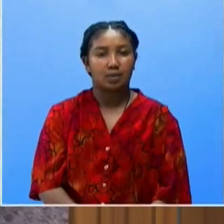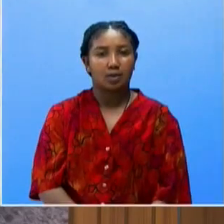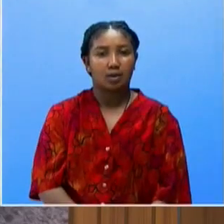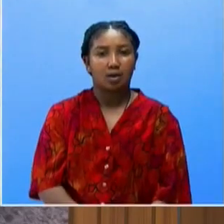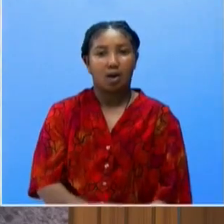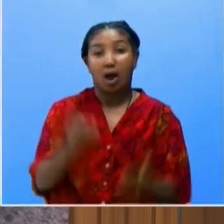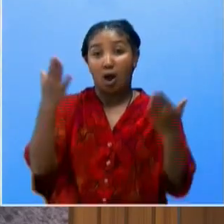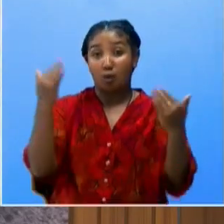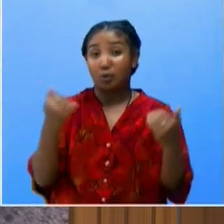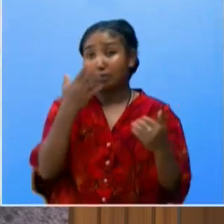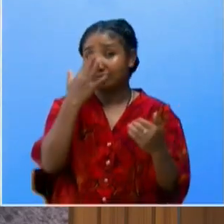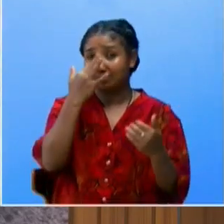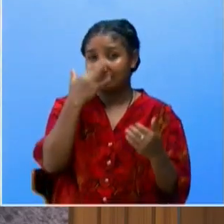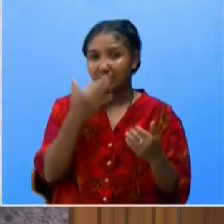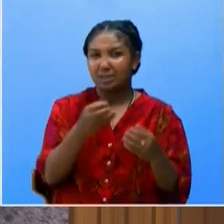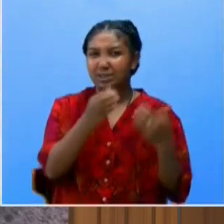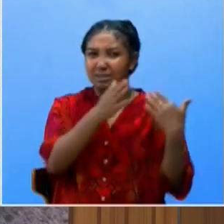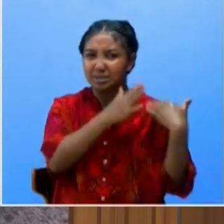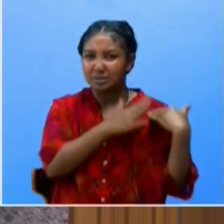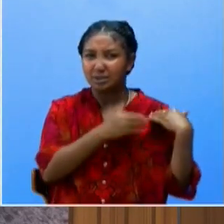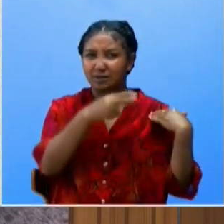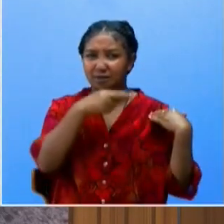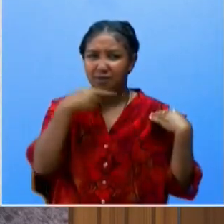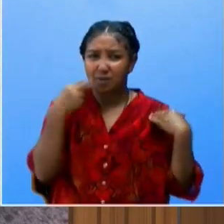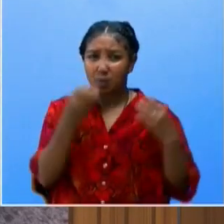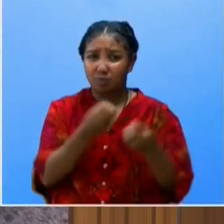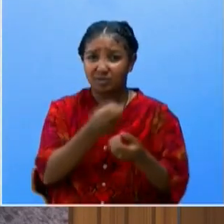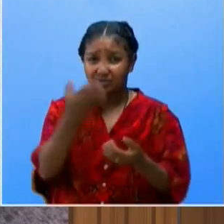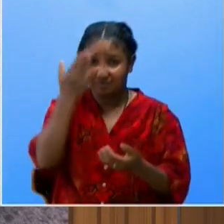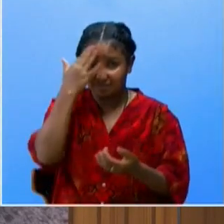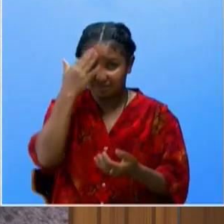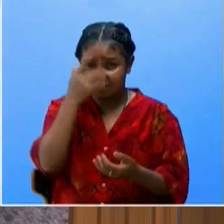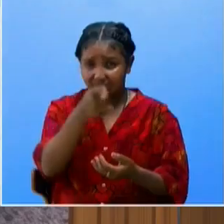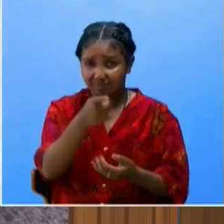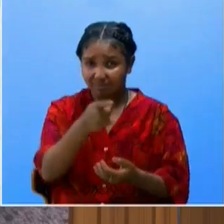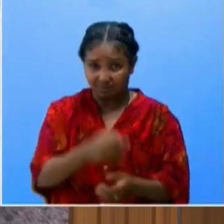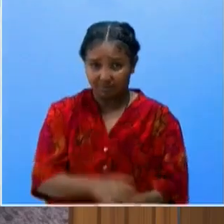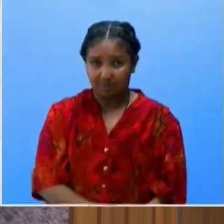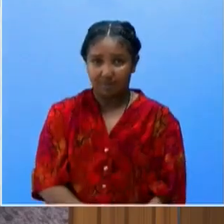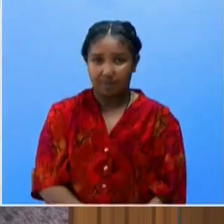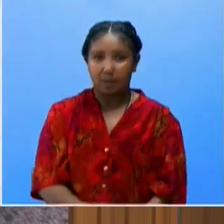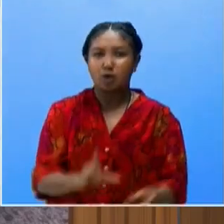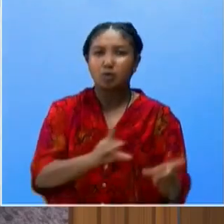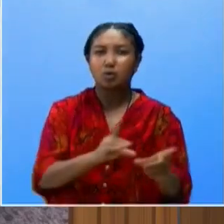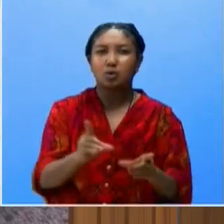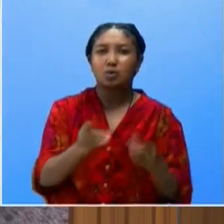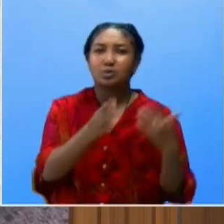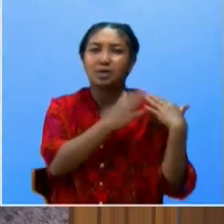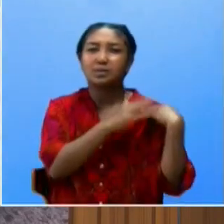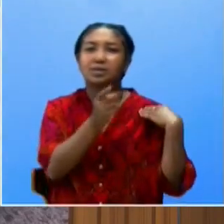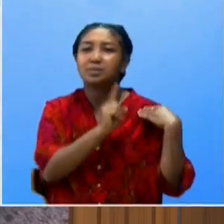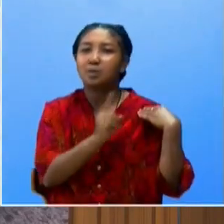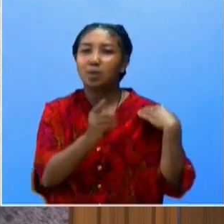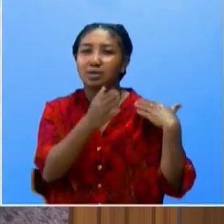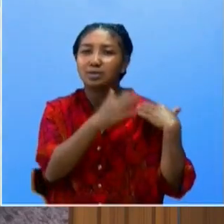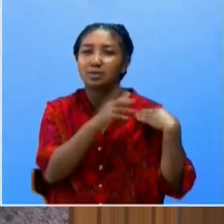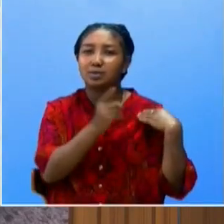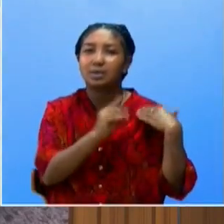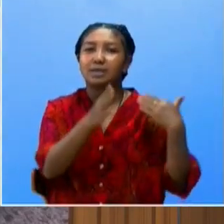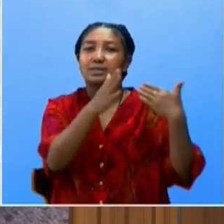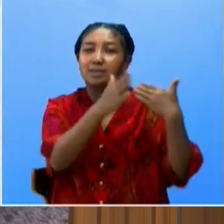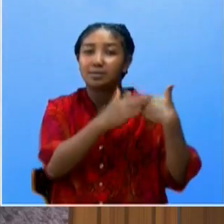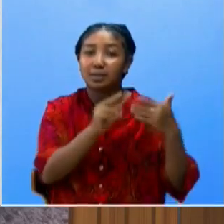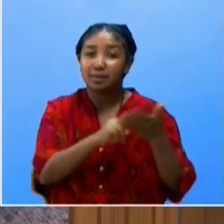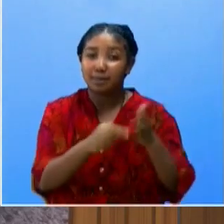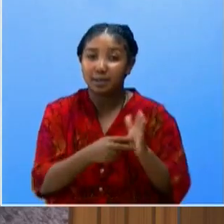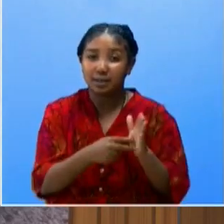I hope you're familiar with subject, verb, object mean. Do you know what subject means? Subject